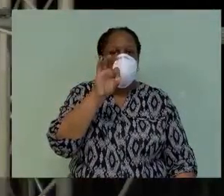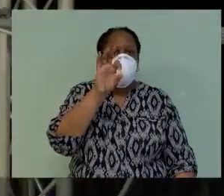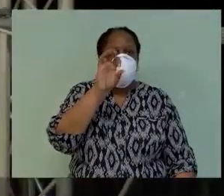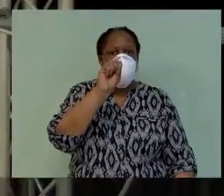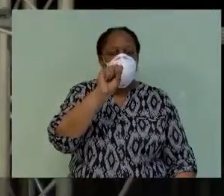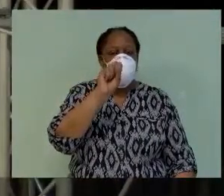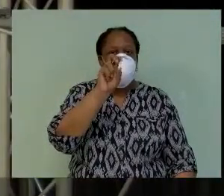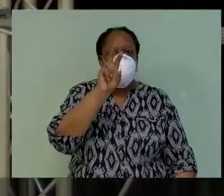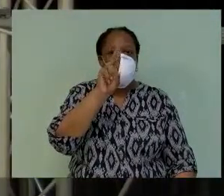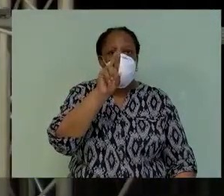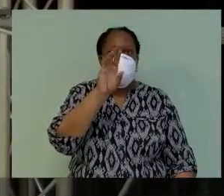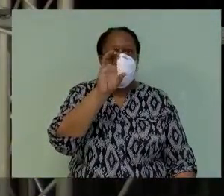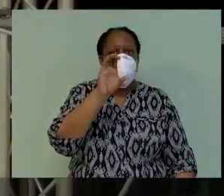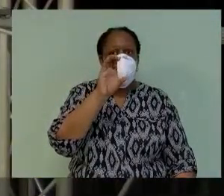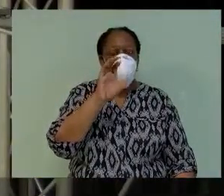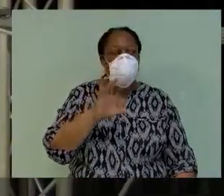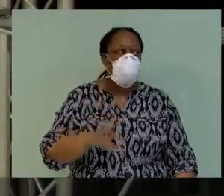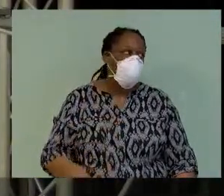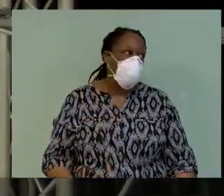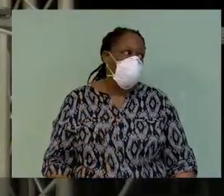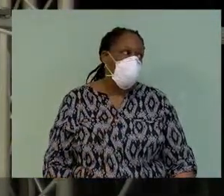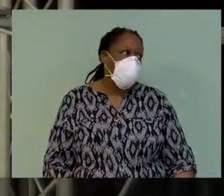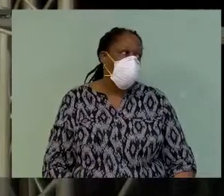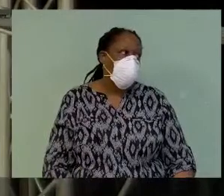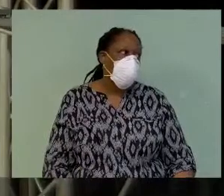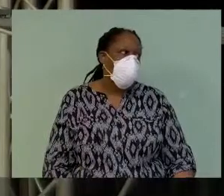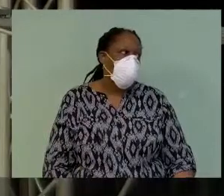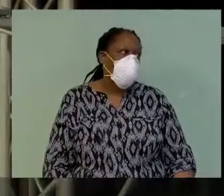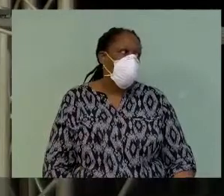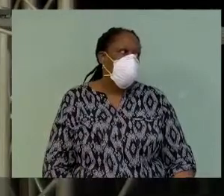Thank you very much, Lesroy.